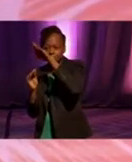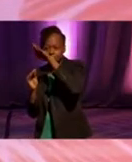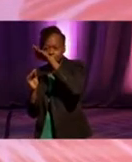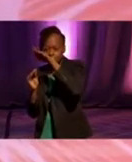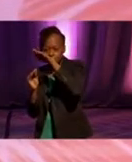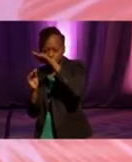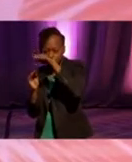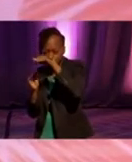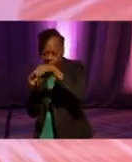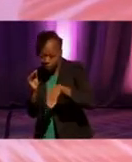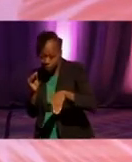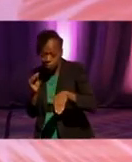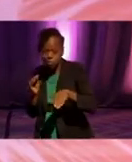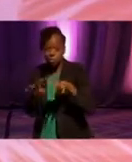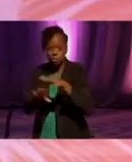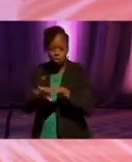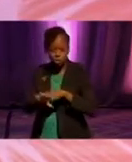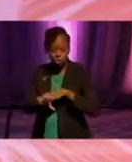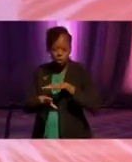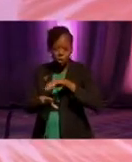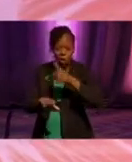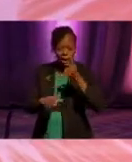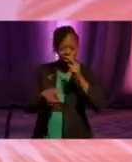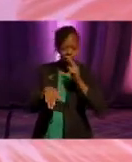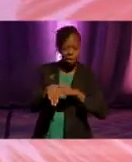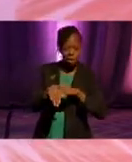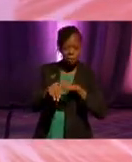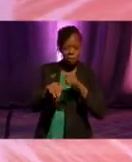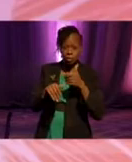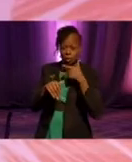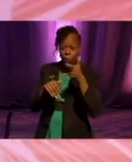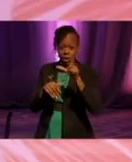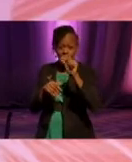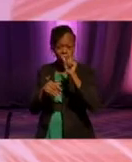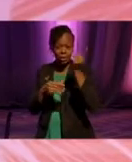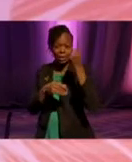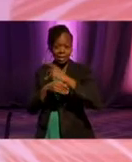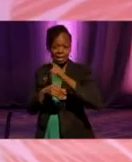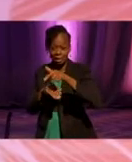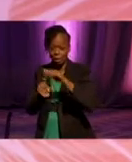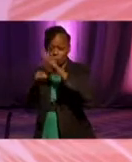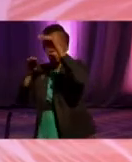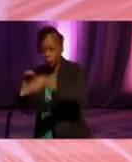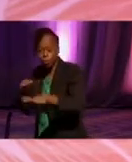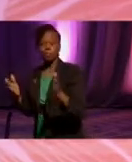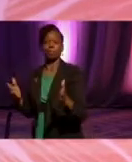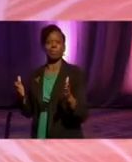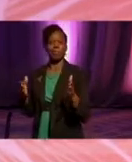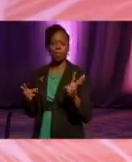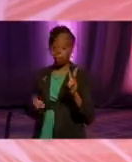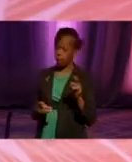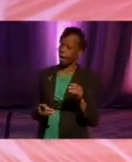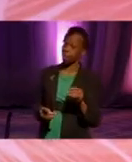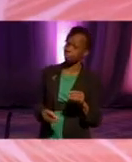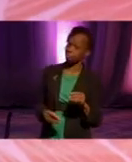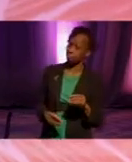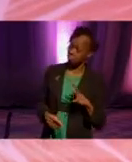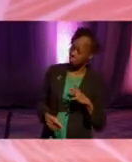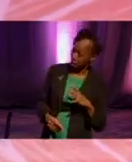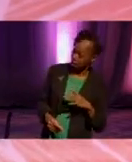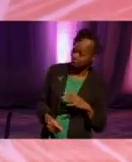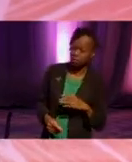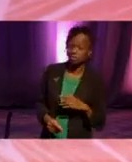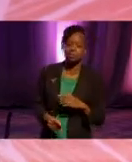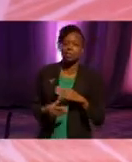an intervention and 20 days later to see what it does to our experience with COVID. And how we talk about